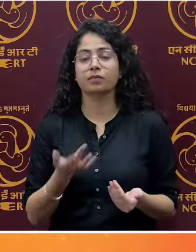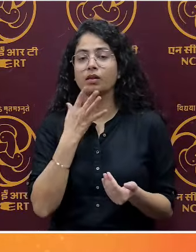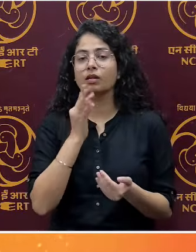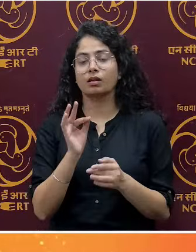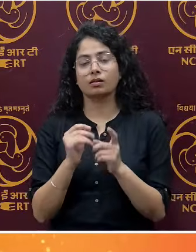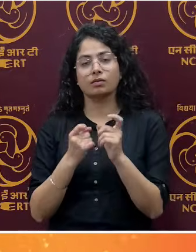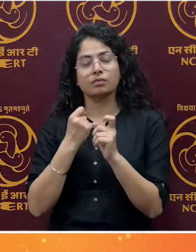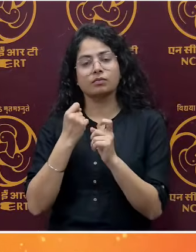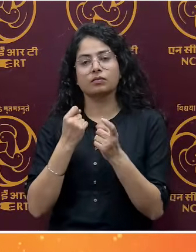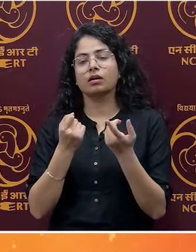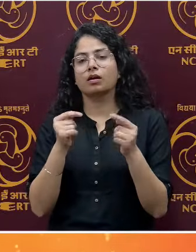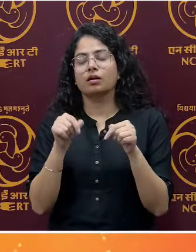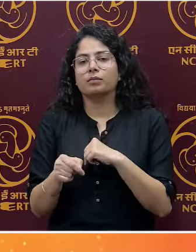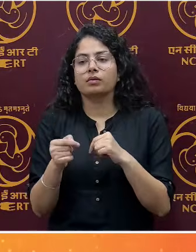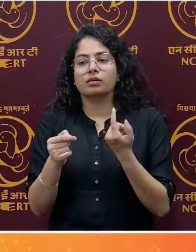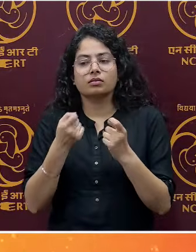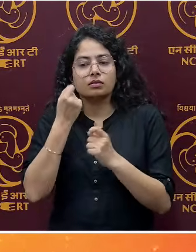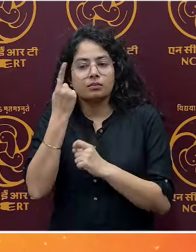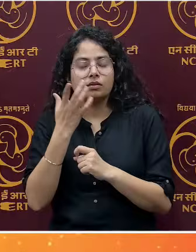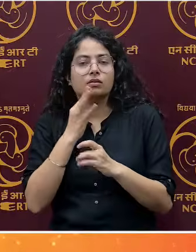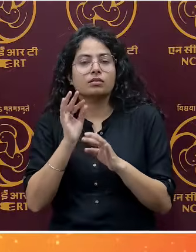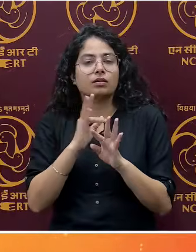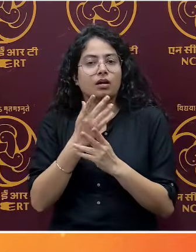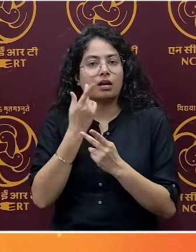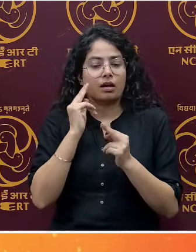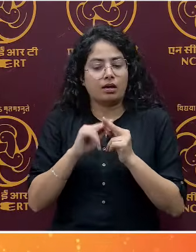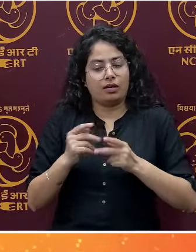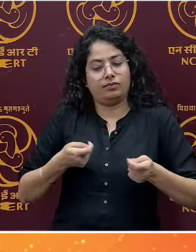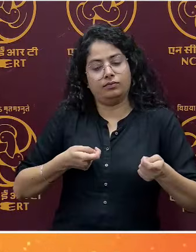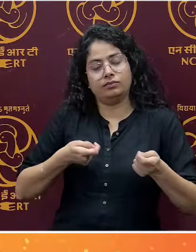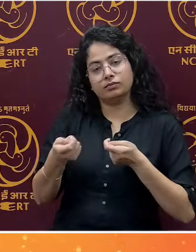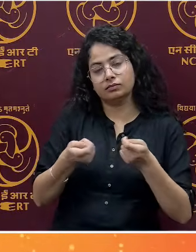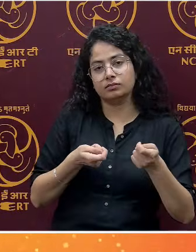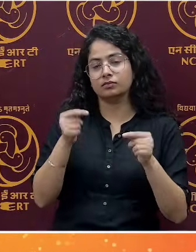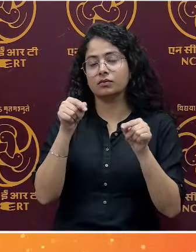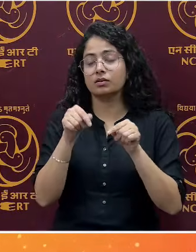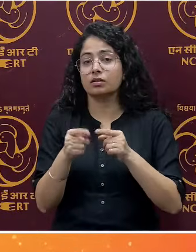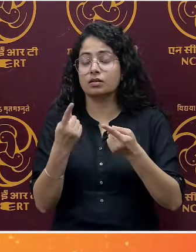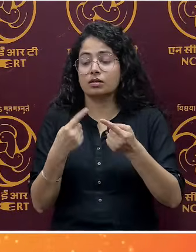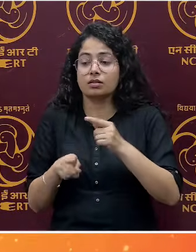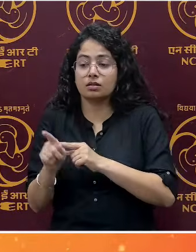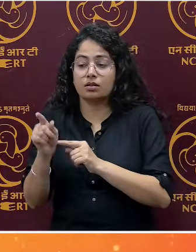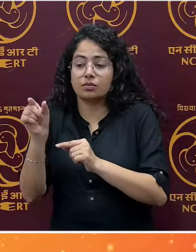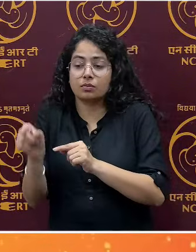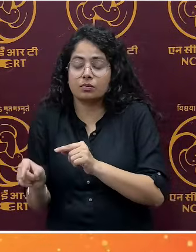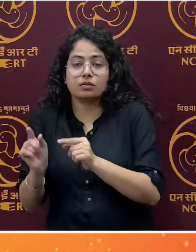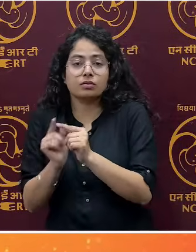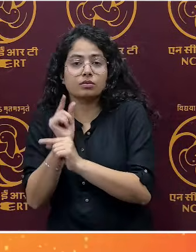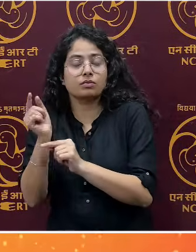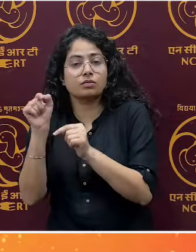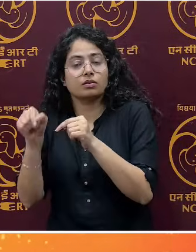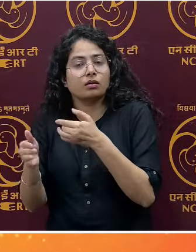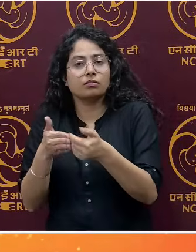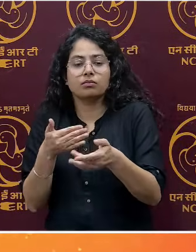to understand that in control section, it's completely up to the user that how many variables they have to